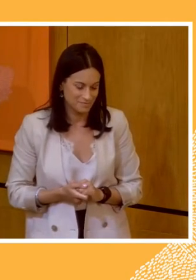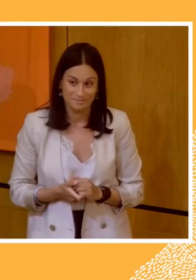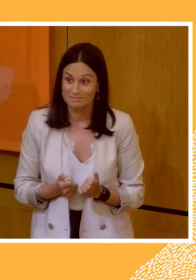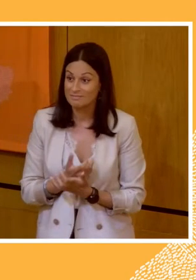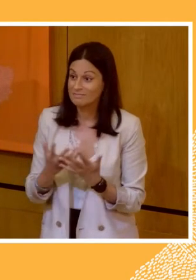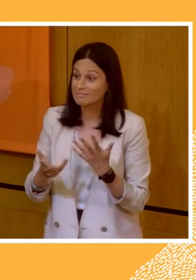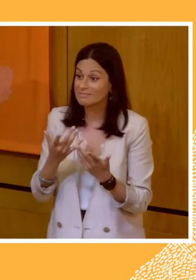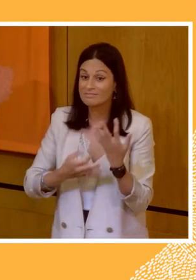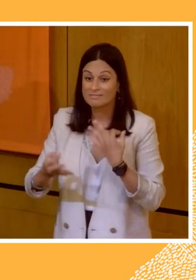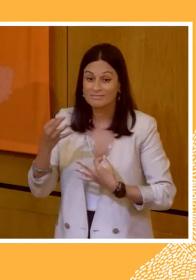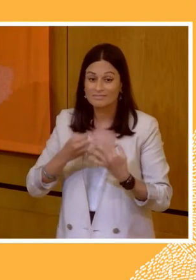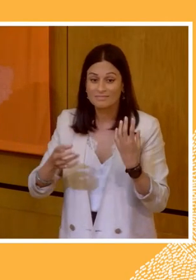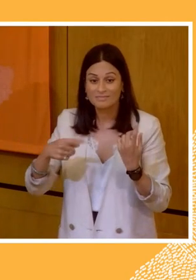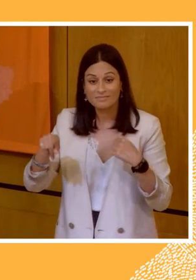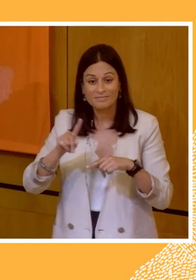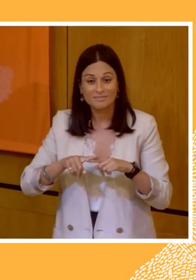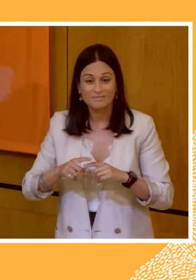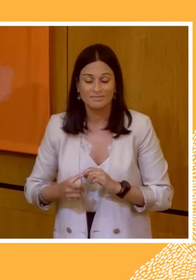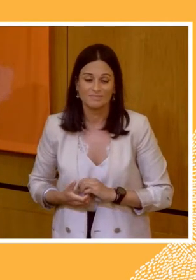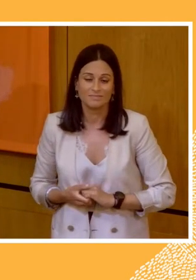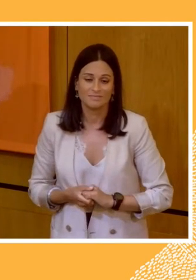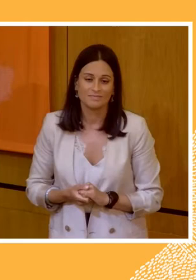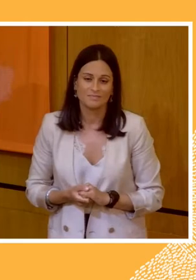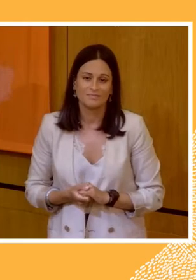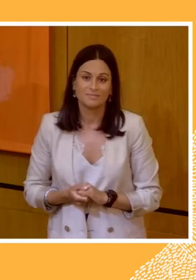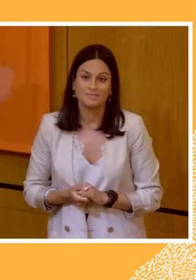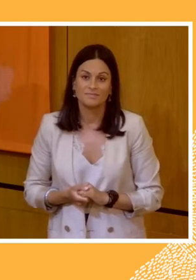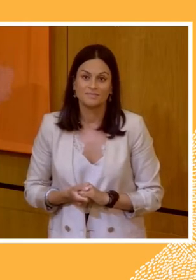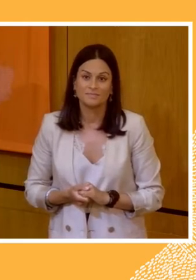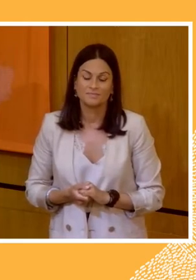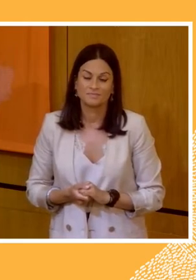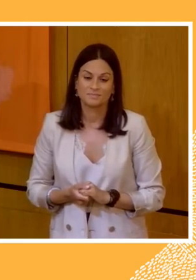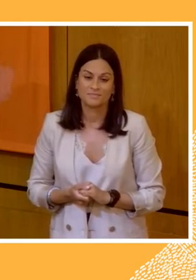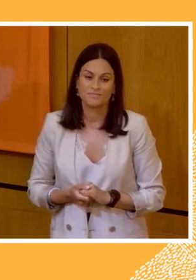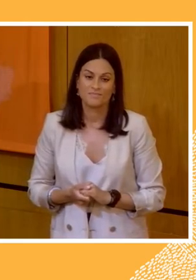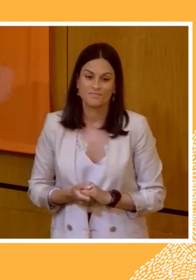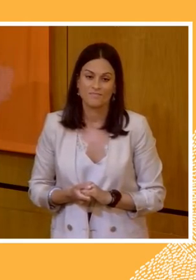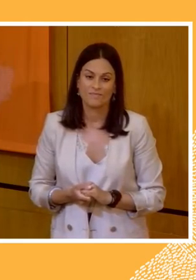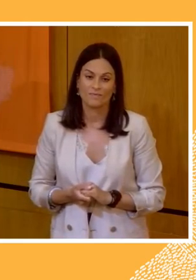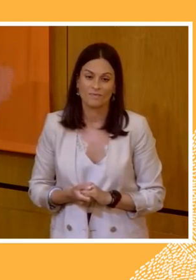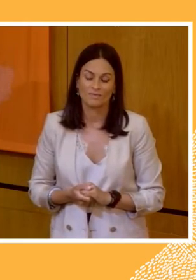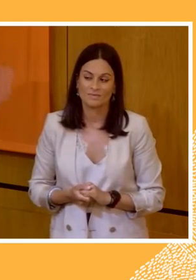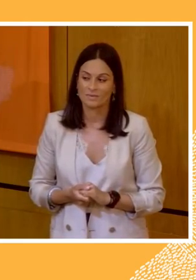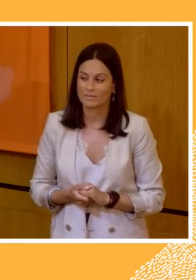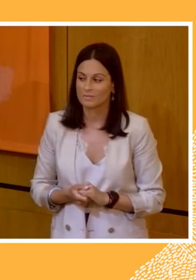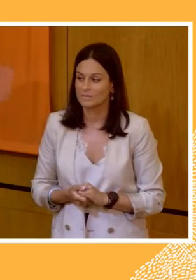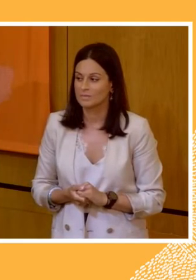Any other questions in the audience? We have one in the middle, yeah.